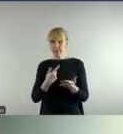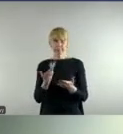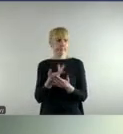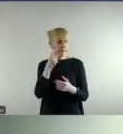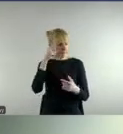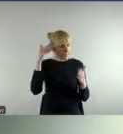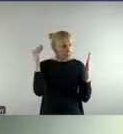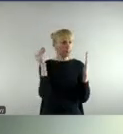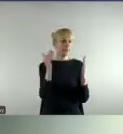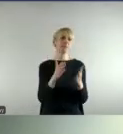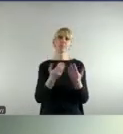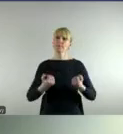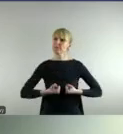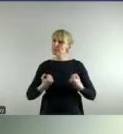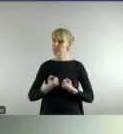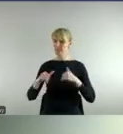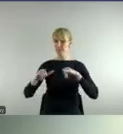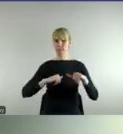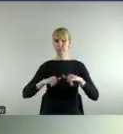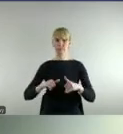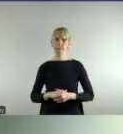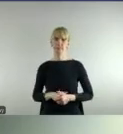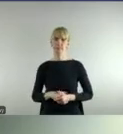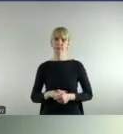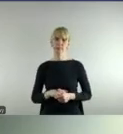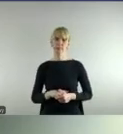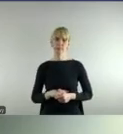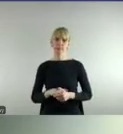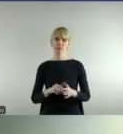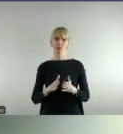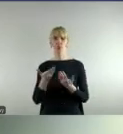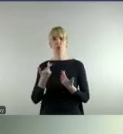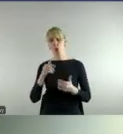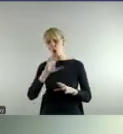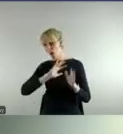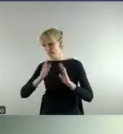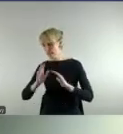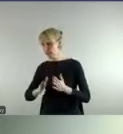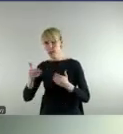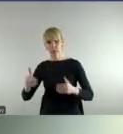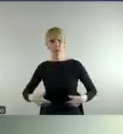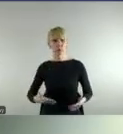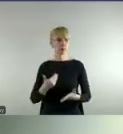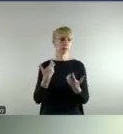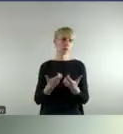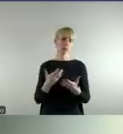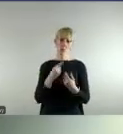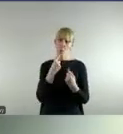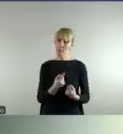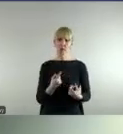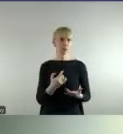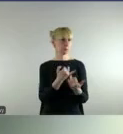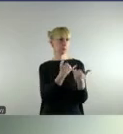disaster management. But today, I want to share a different perspective that highlights the importance of